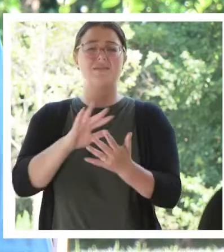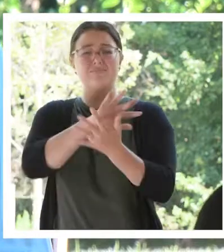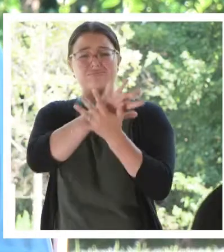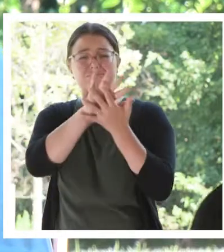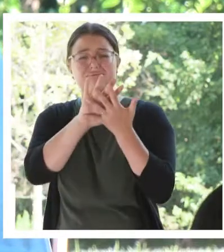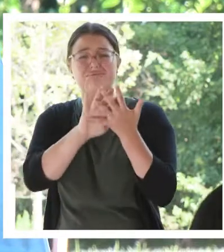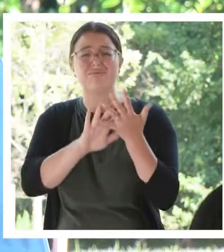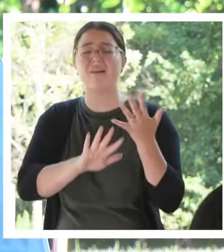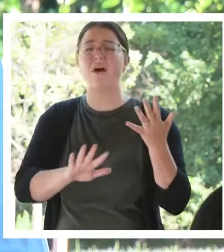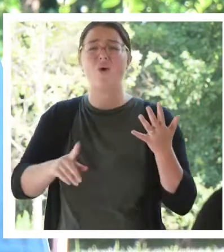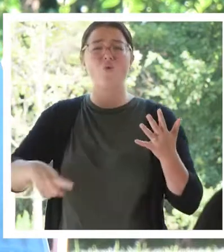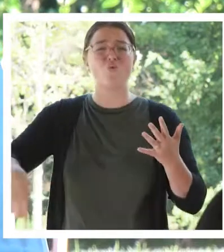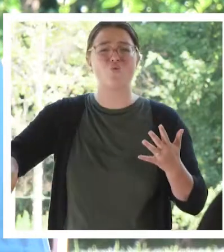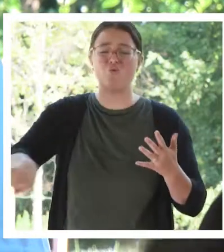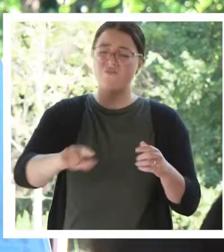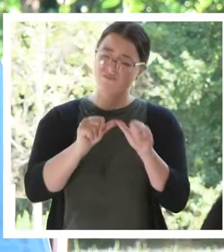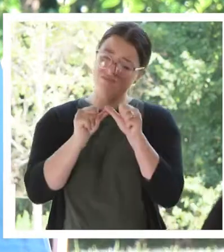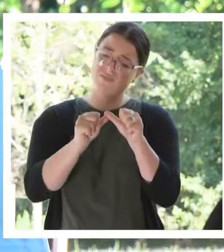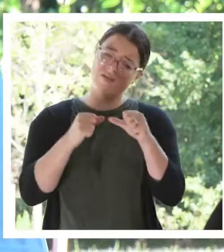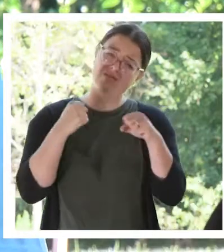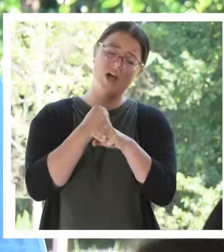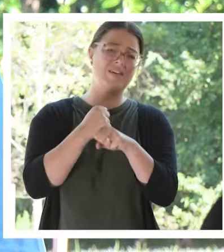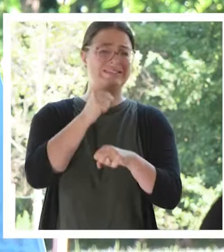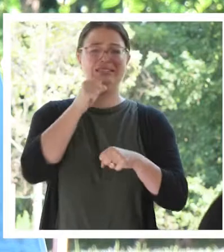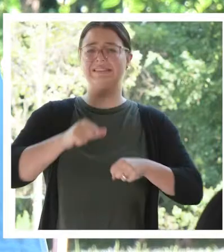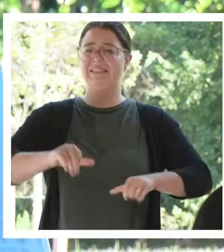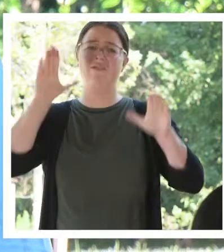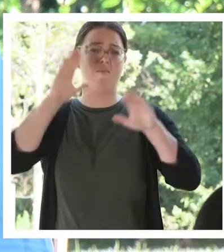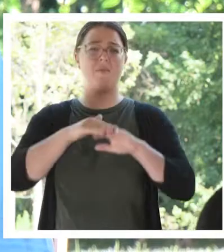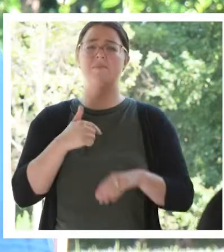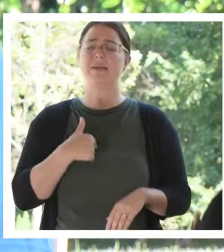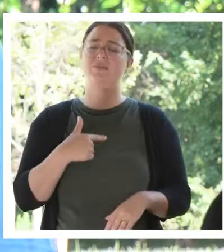You guys did not give up on me either. Thank you very much.